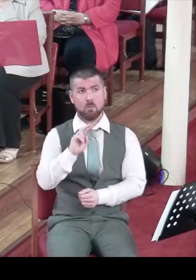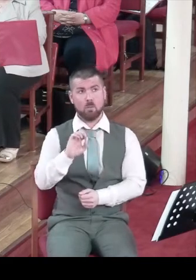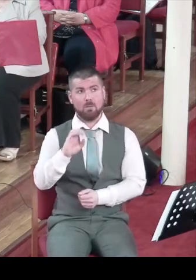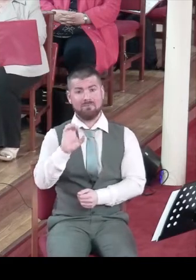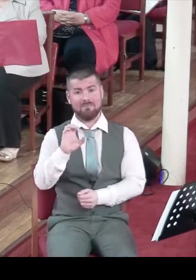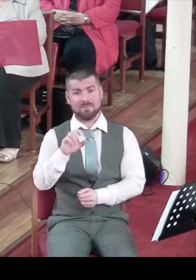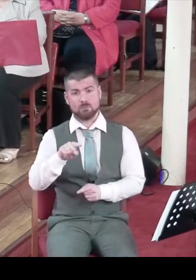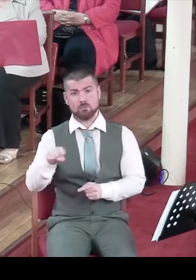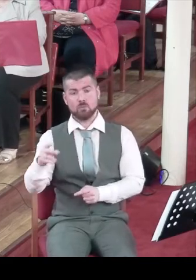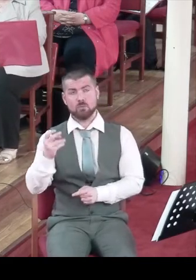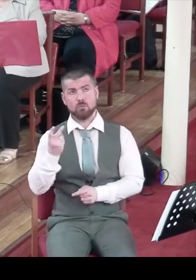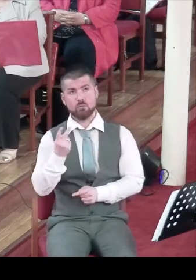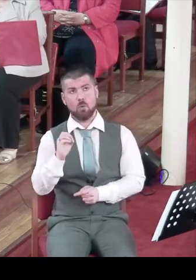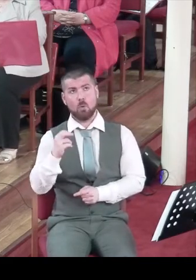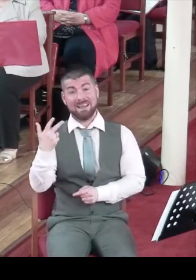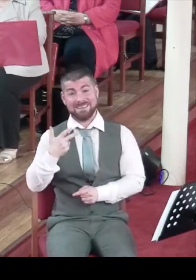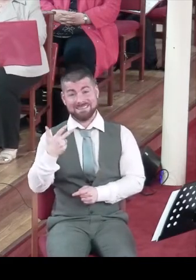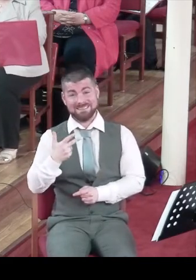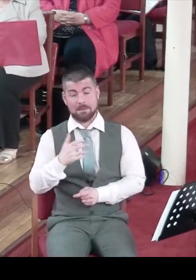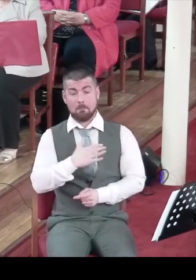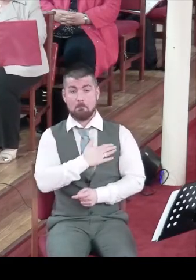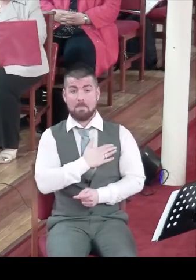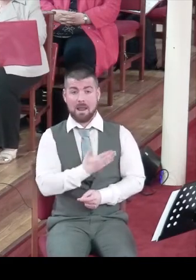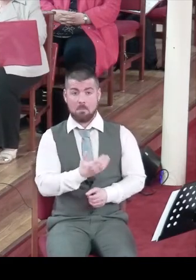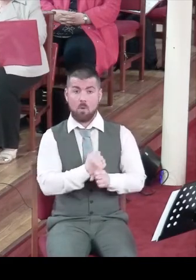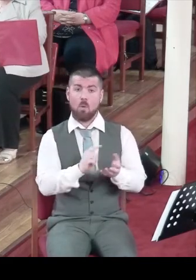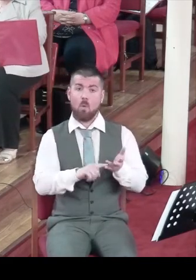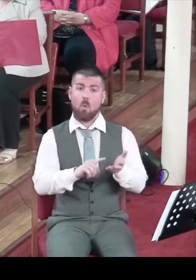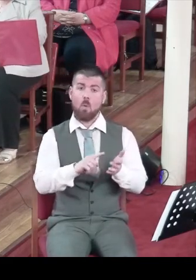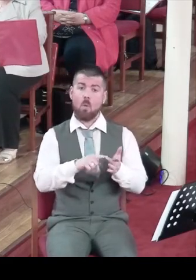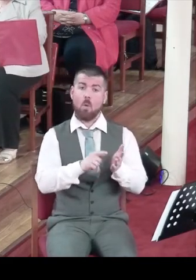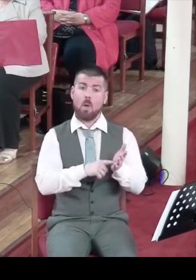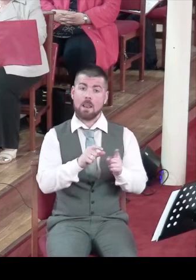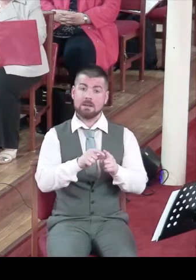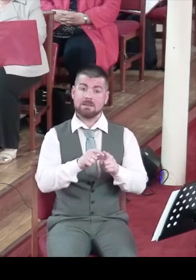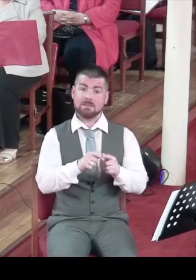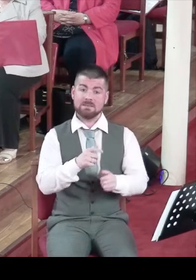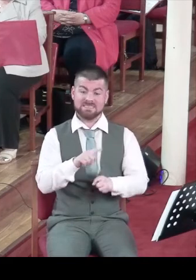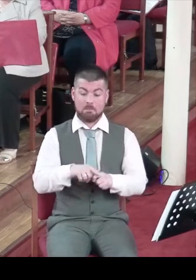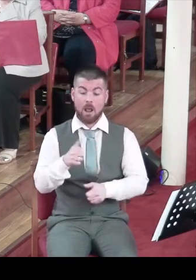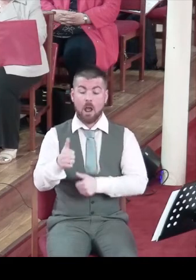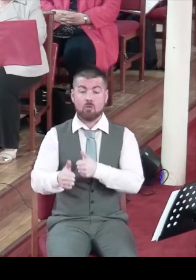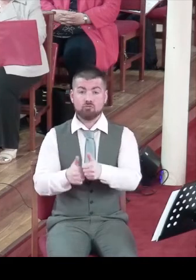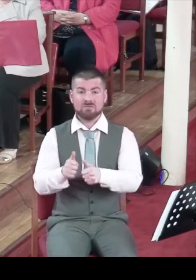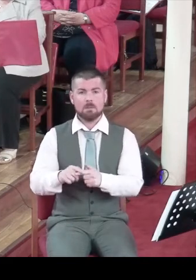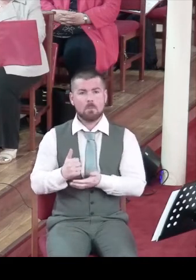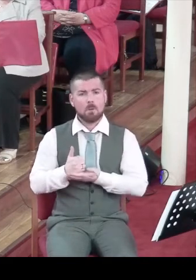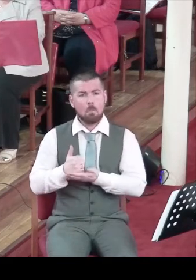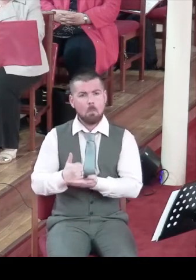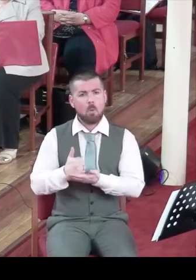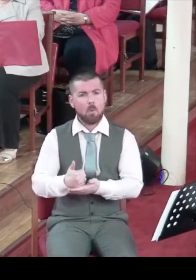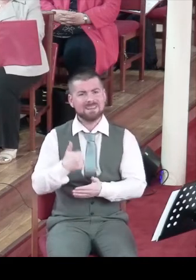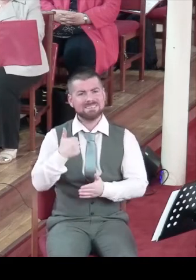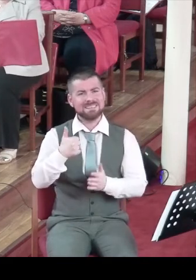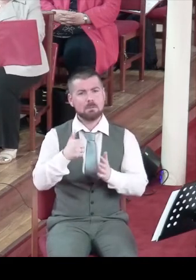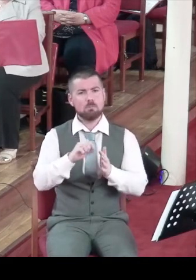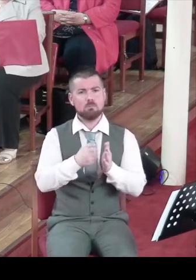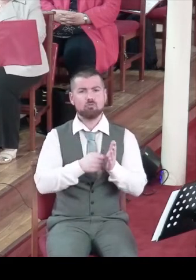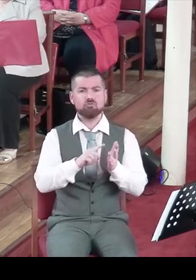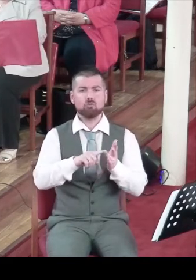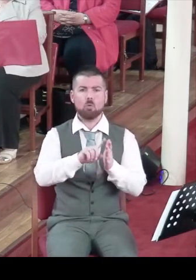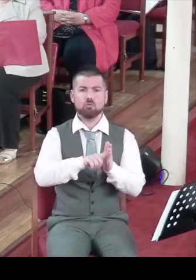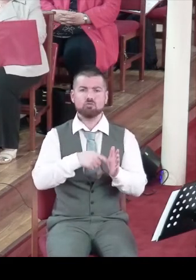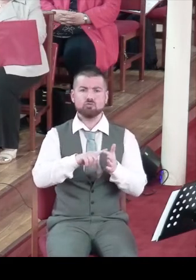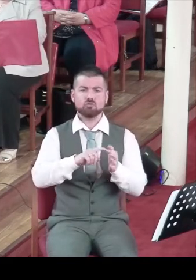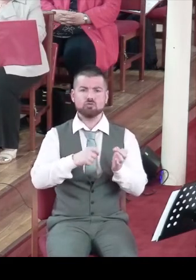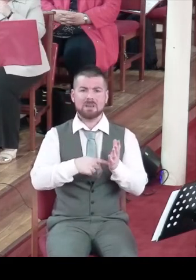to 2018, members of the Guild were encouraged to support six projects. These